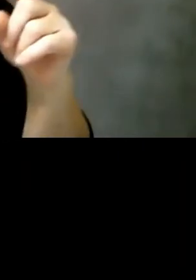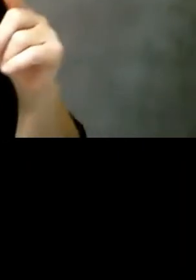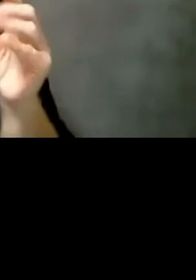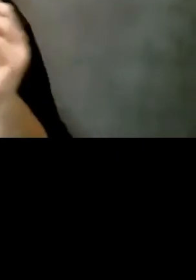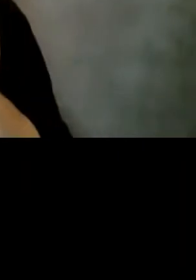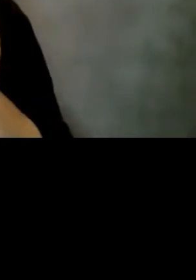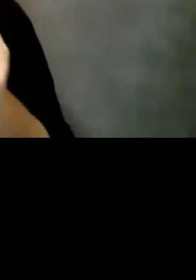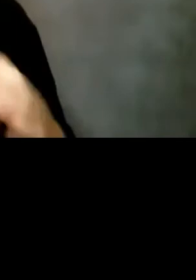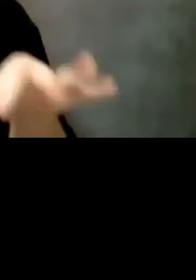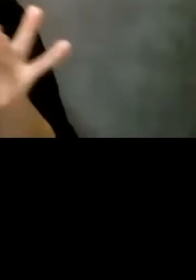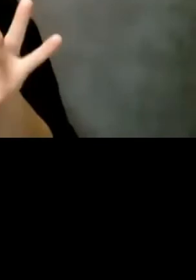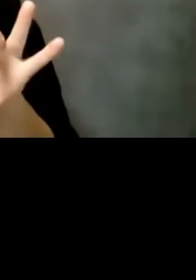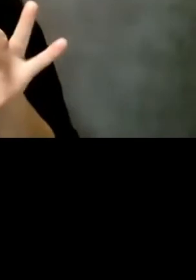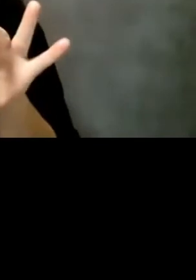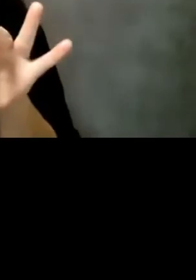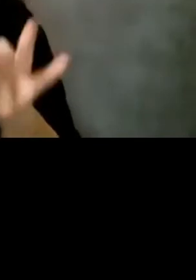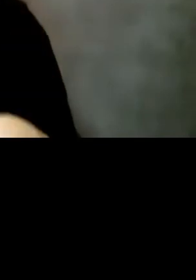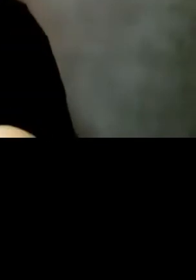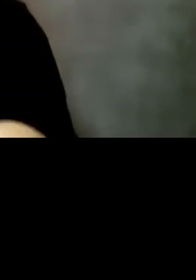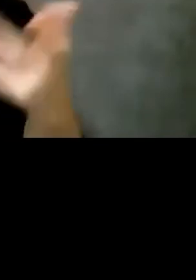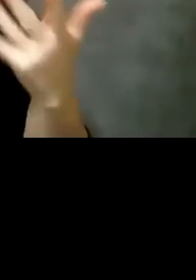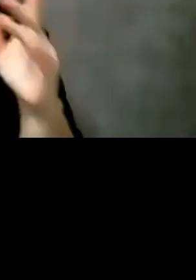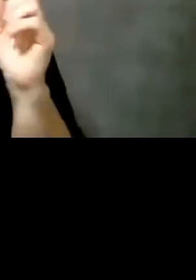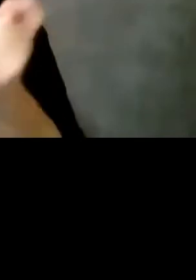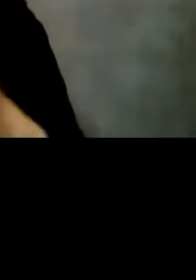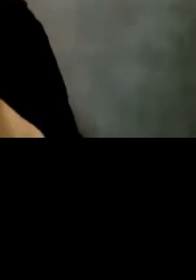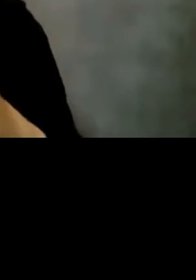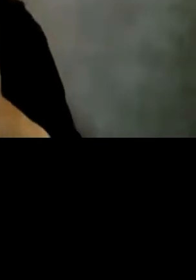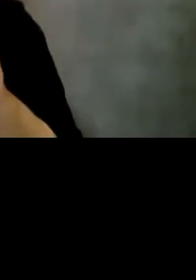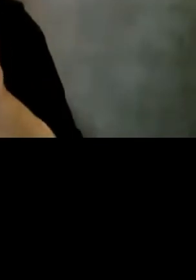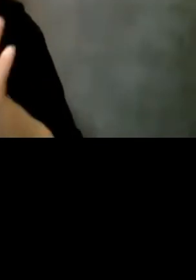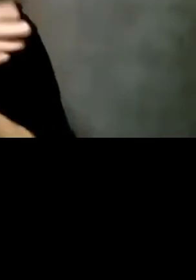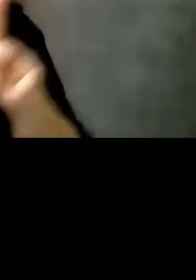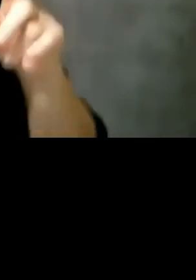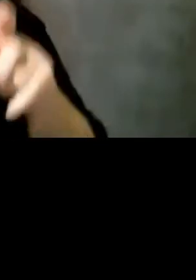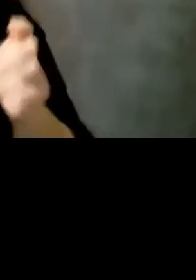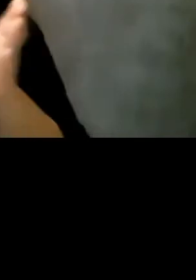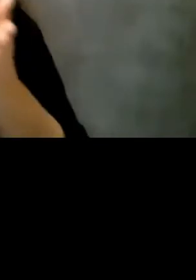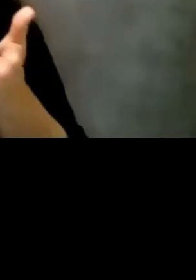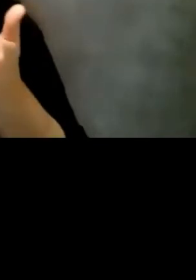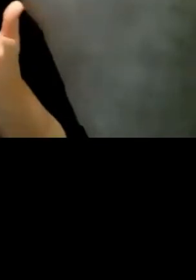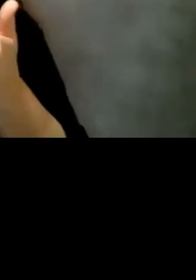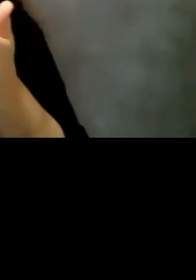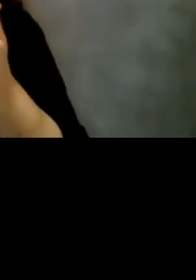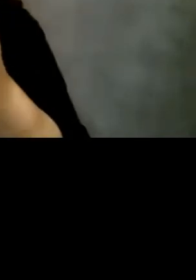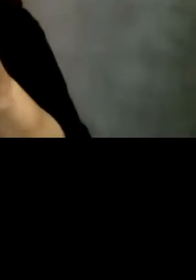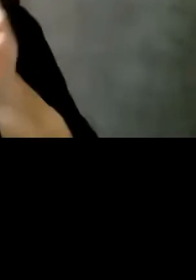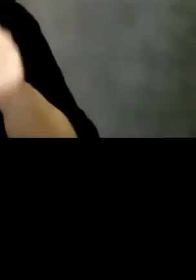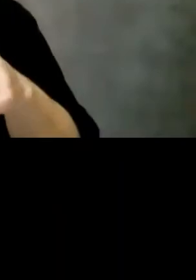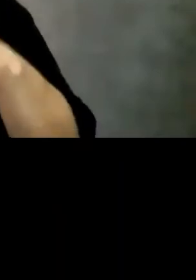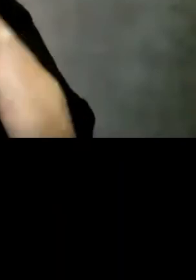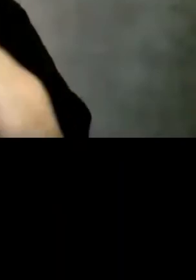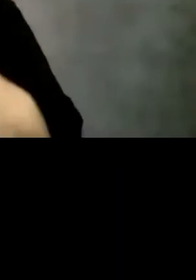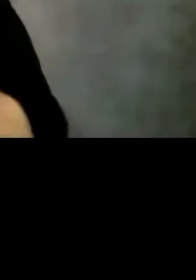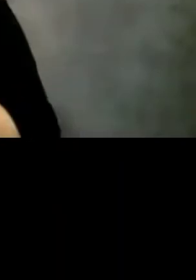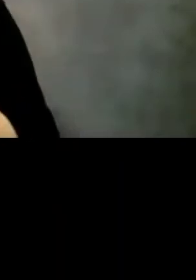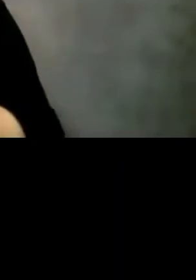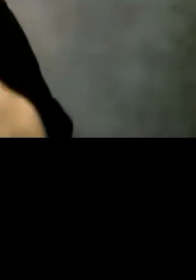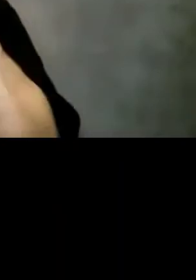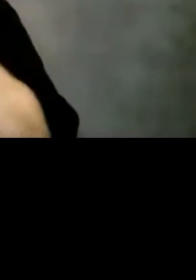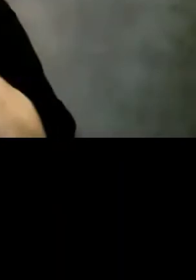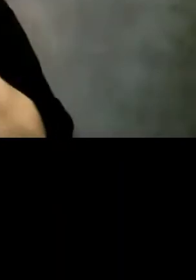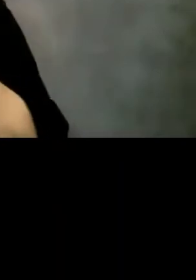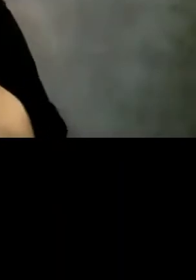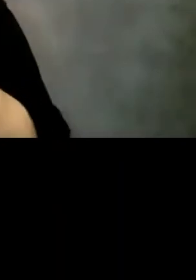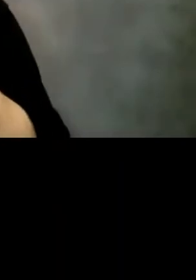pre-test score. So if you have already adjusted for pre-test score, which could, you know, predict your treatment and predict your outcome, it's hard to